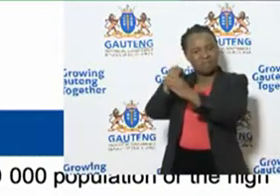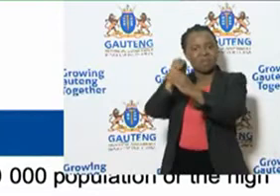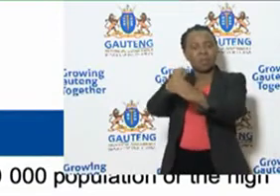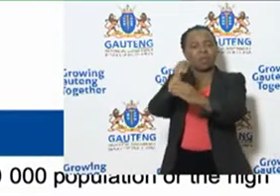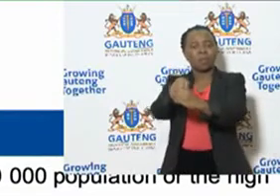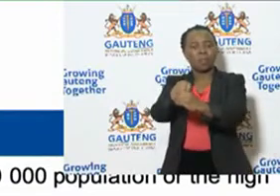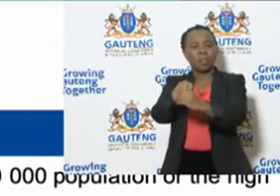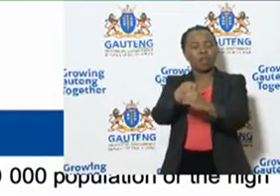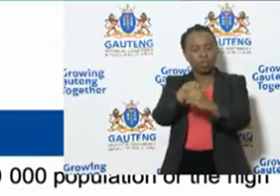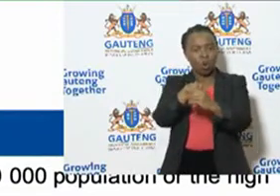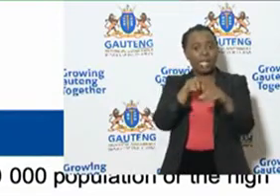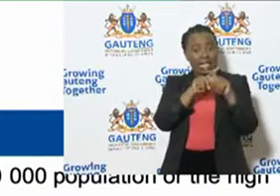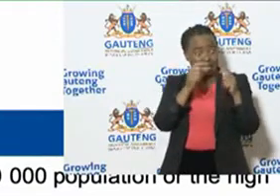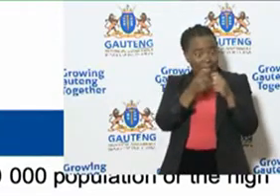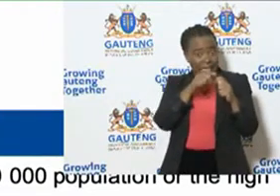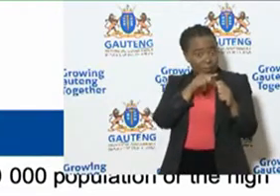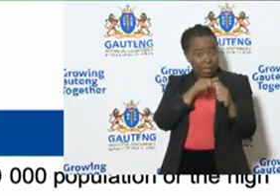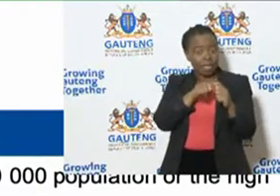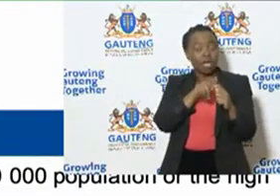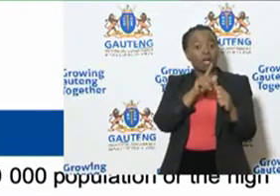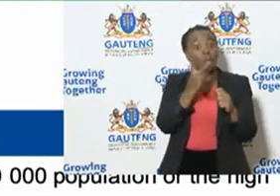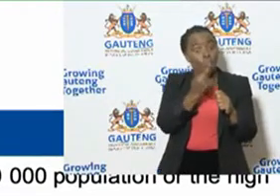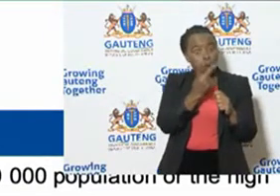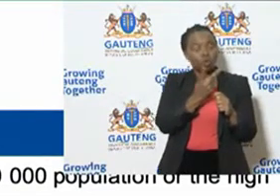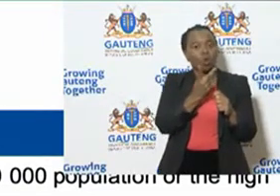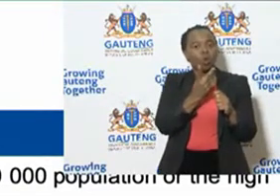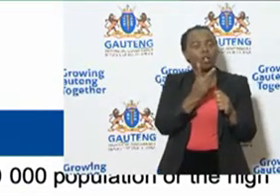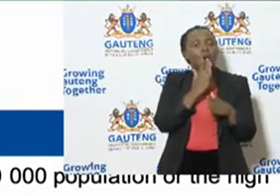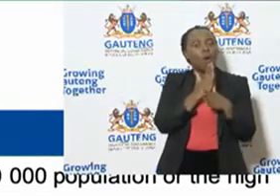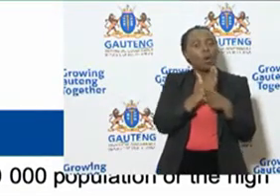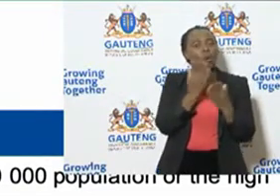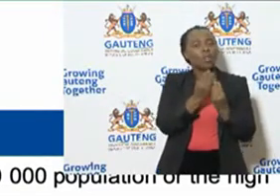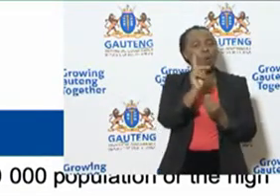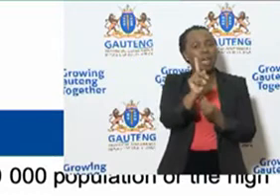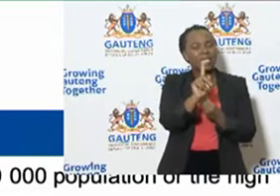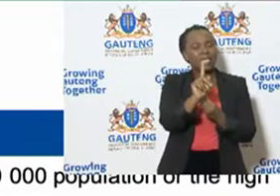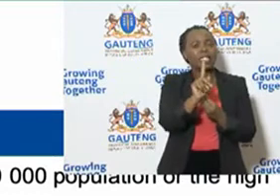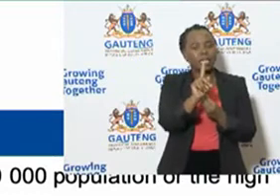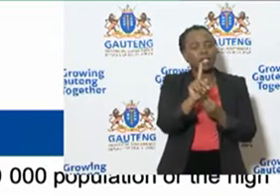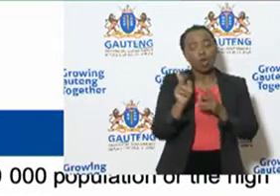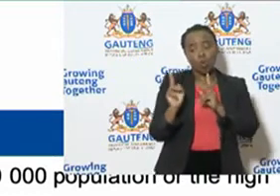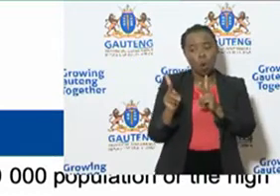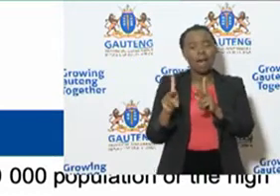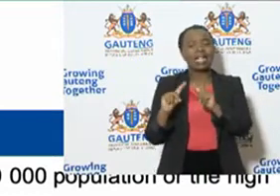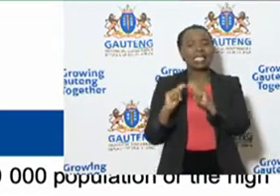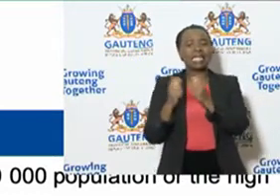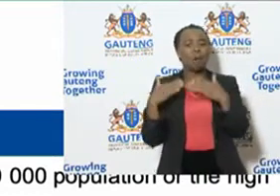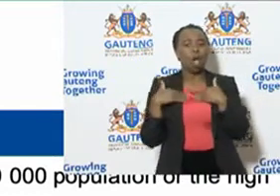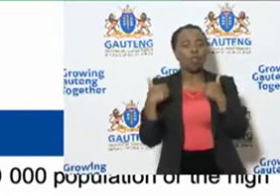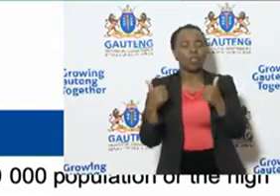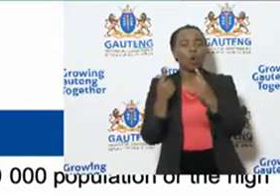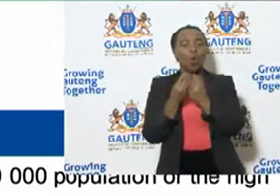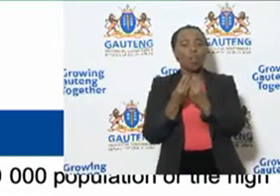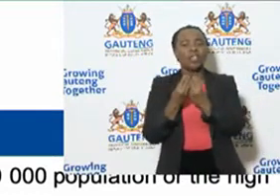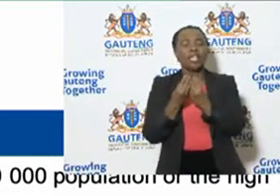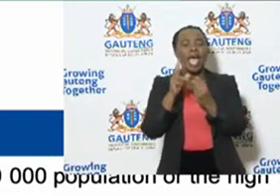Those ward-based teams will also be dealing with the work that our teams ordinarily do. Our health team with the NGOs